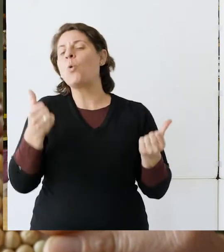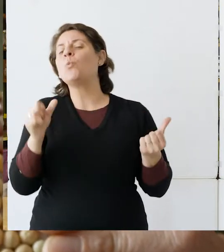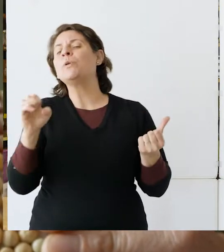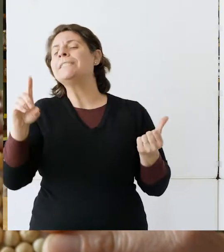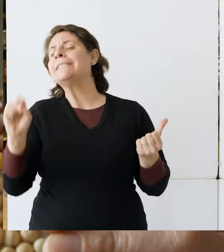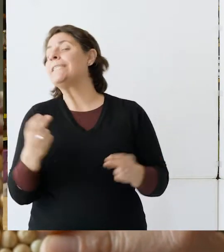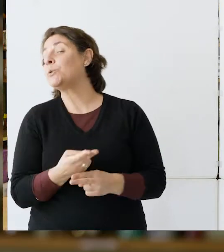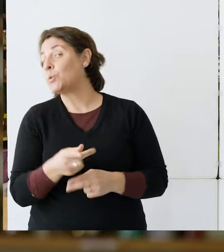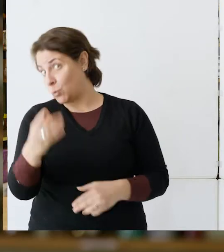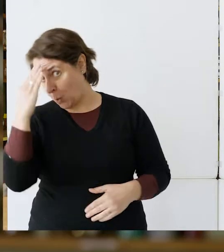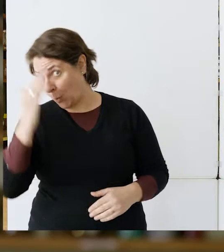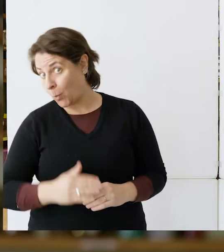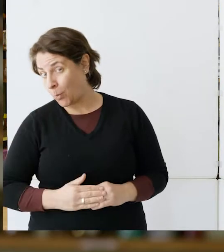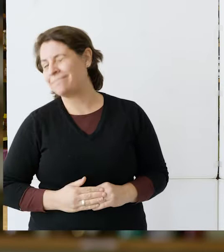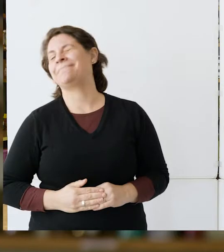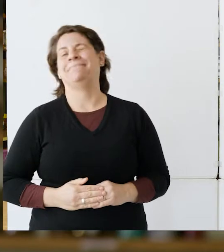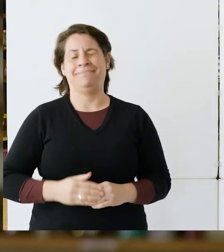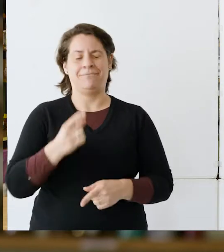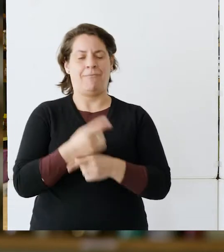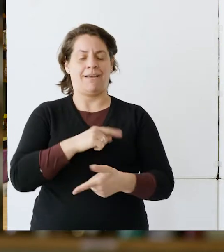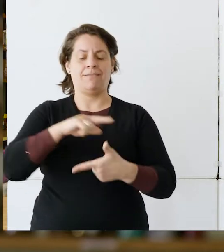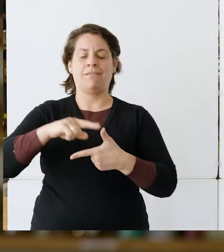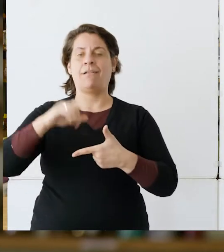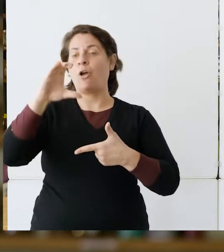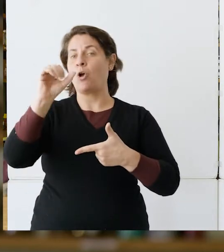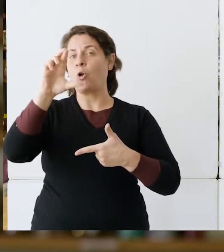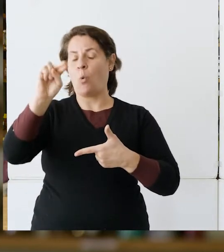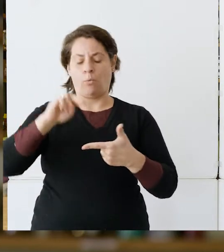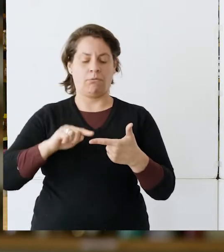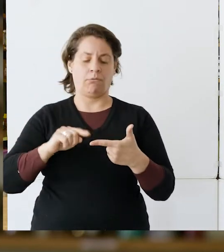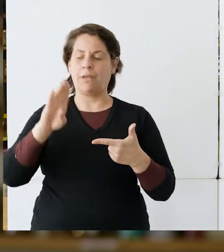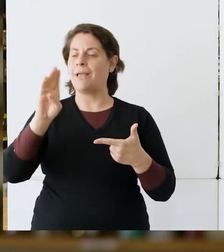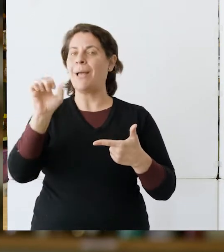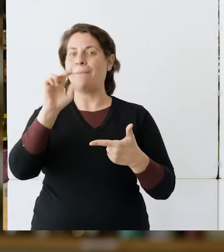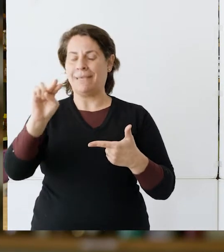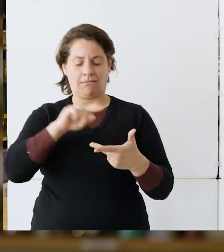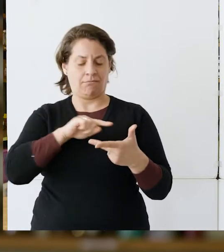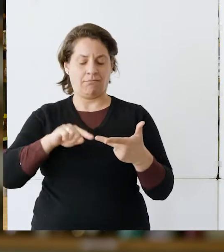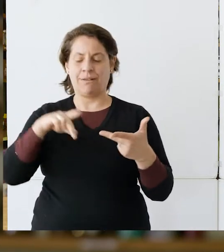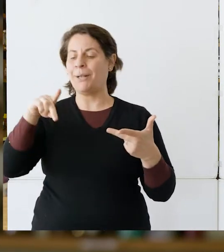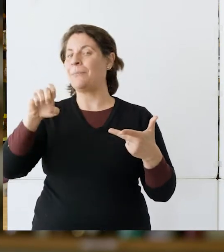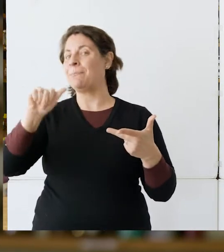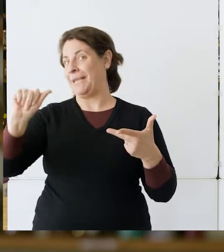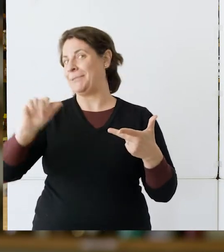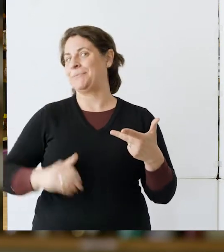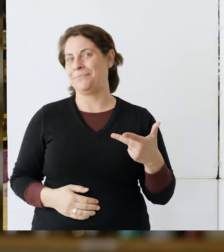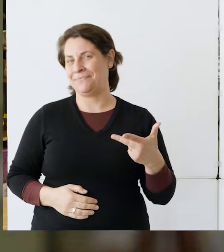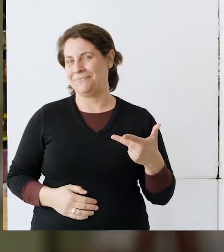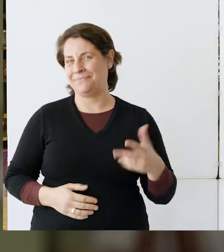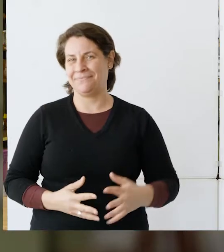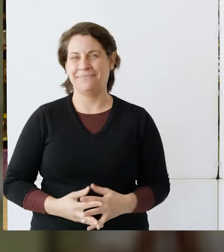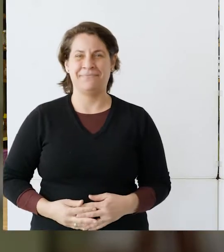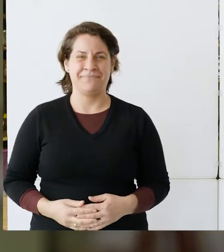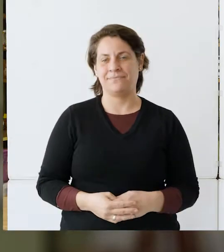and peas. Now that we've explored seeds as art, let's take a look at what seeds are really known for: making more seeds.